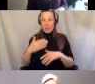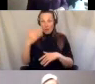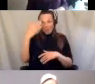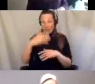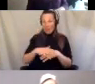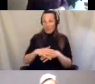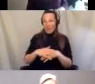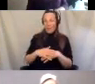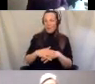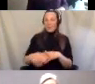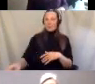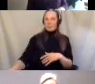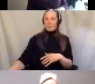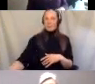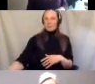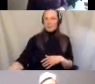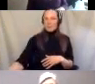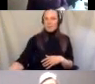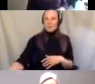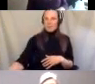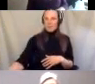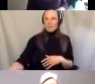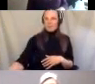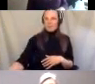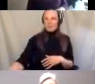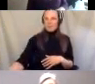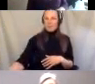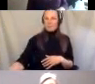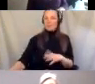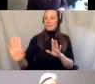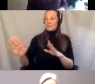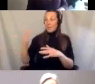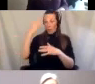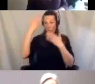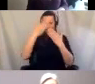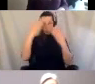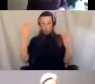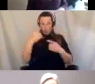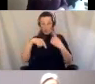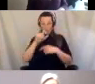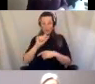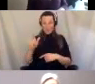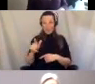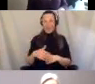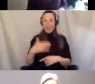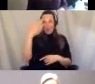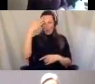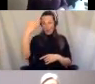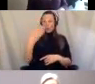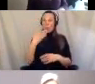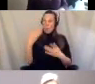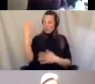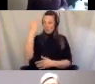me? Perfect. Good. Hi, everyone. And thank you very much for your presentation. My name is